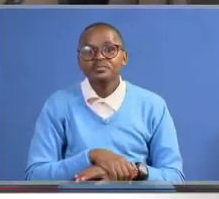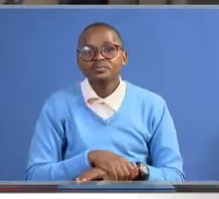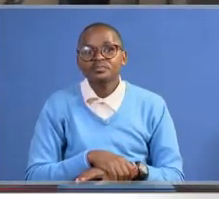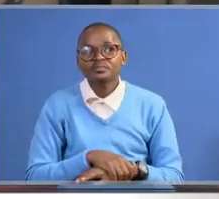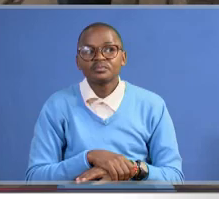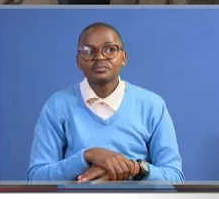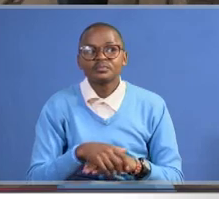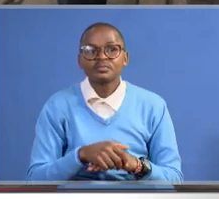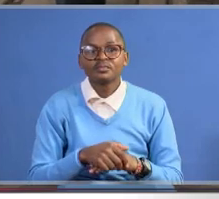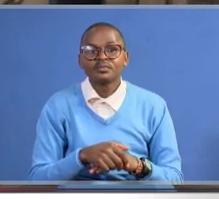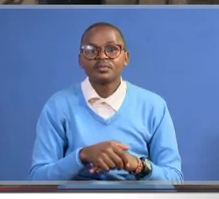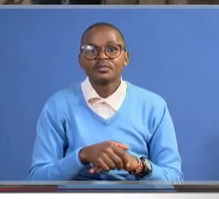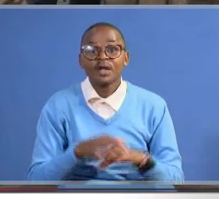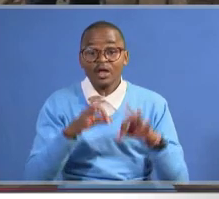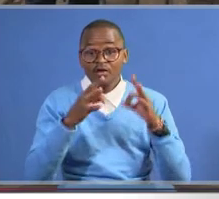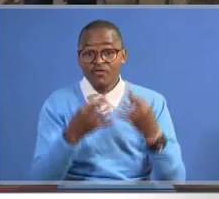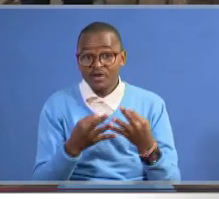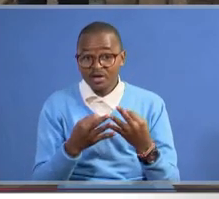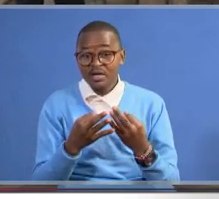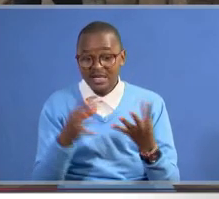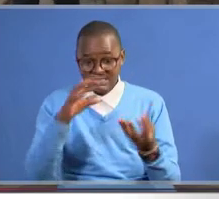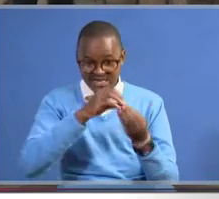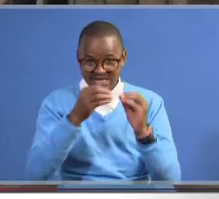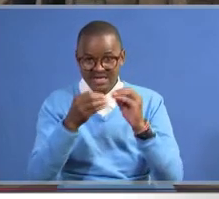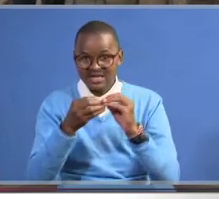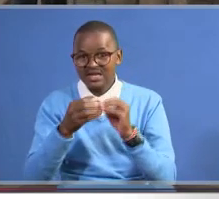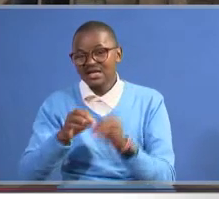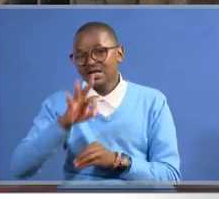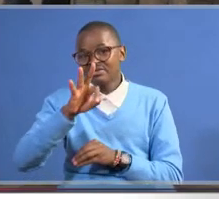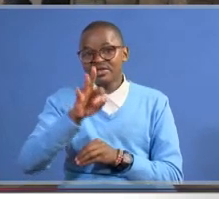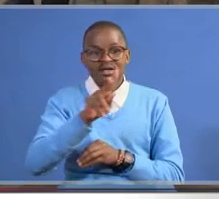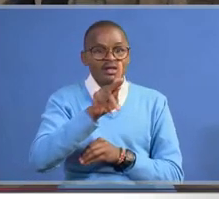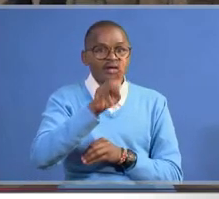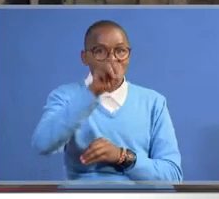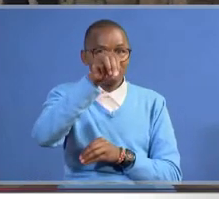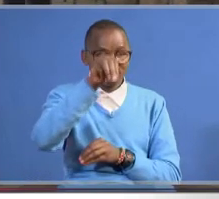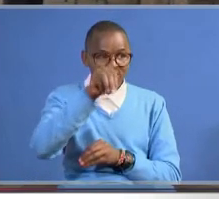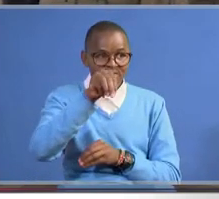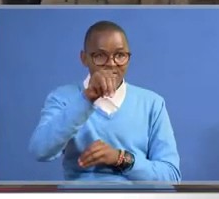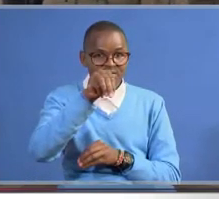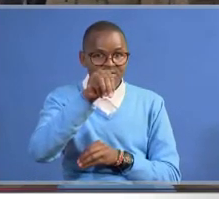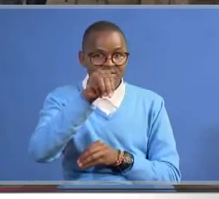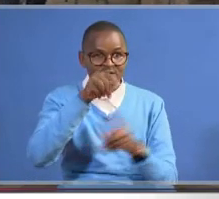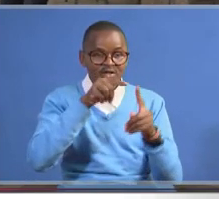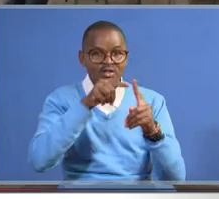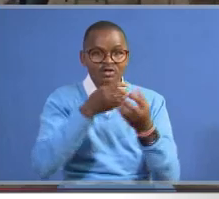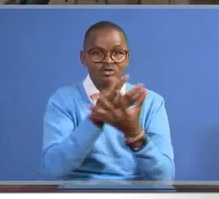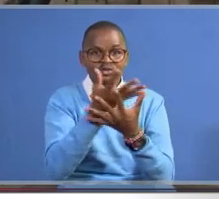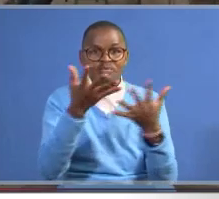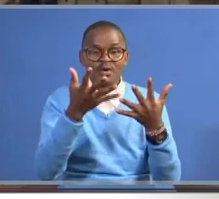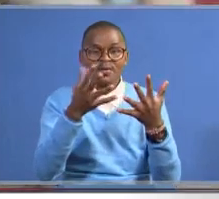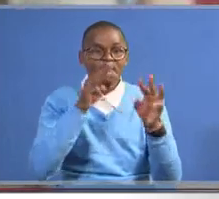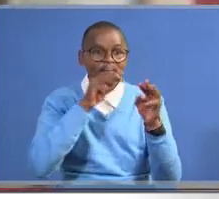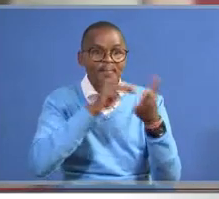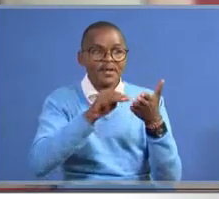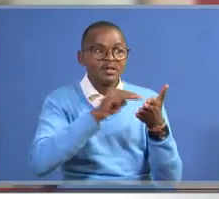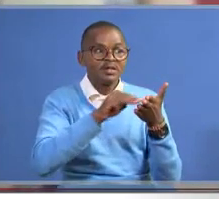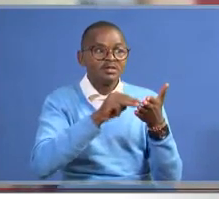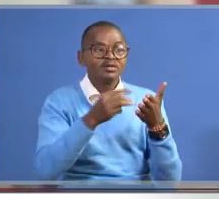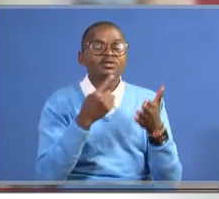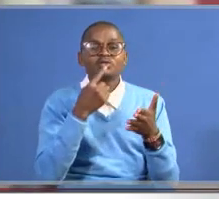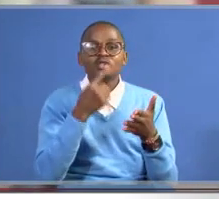Ashraf and his fellow artists are creating a three kilometer long textile better to spread that message